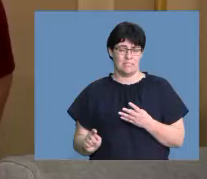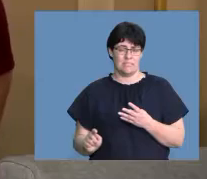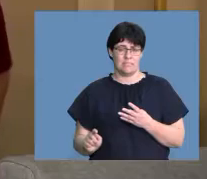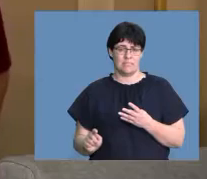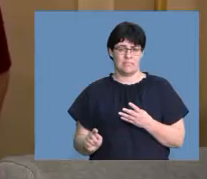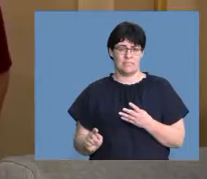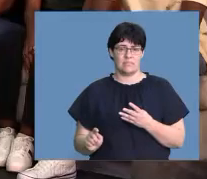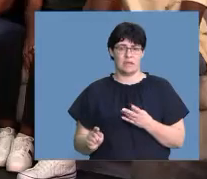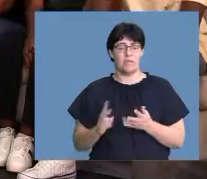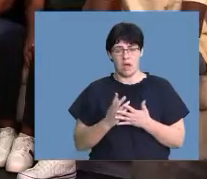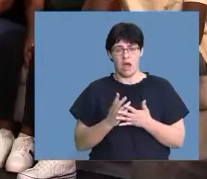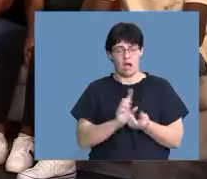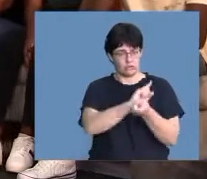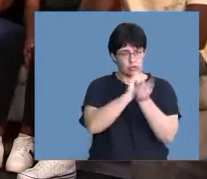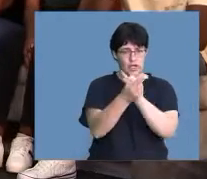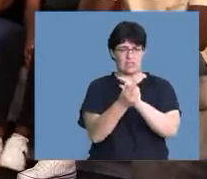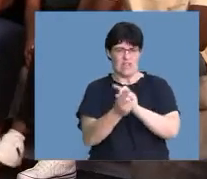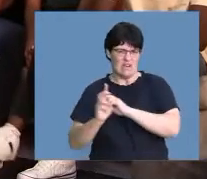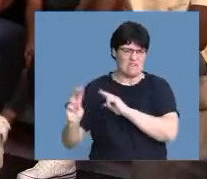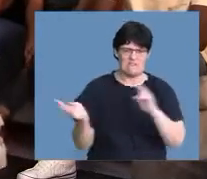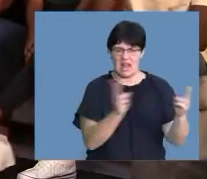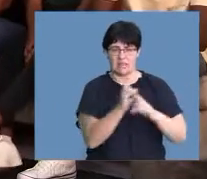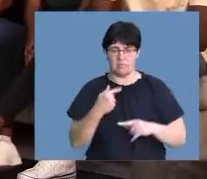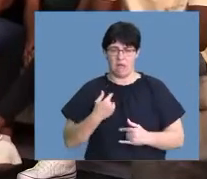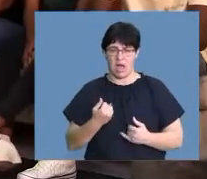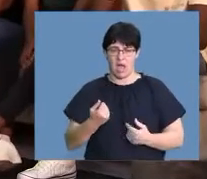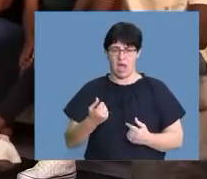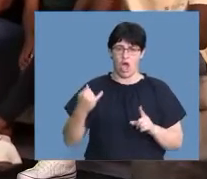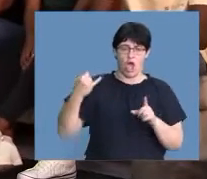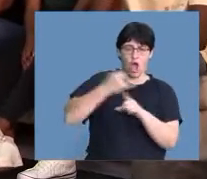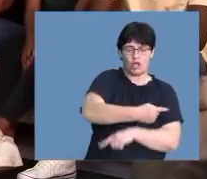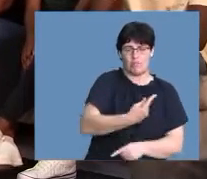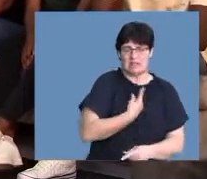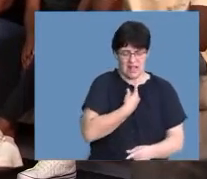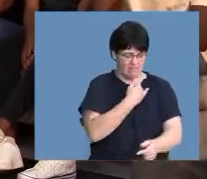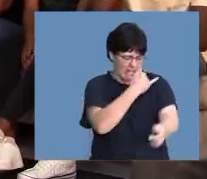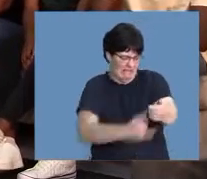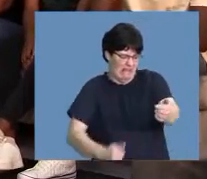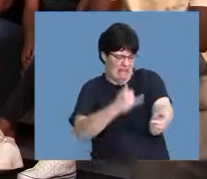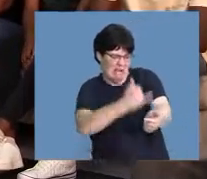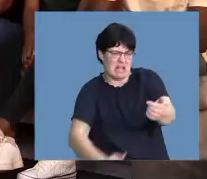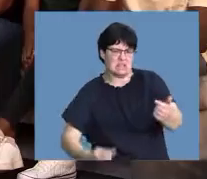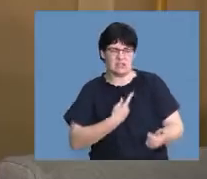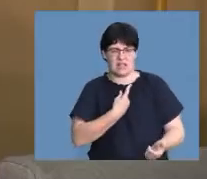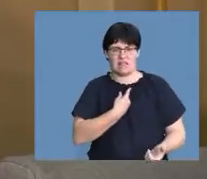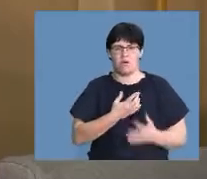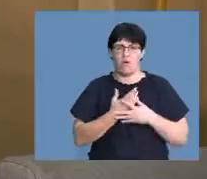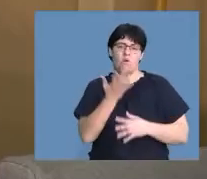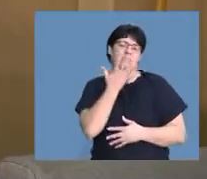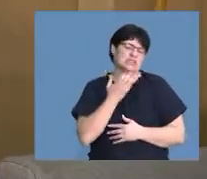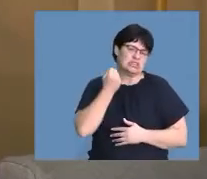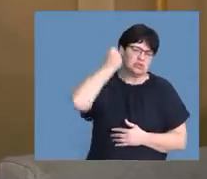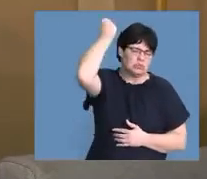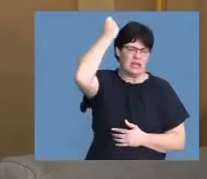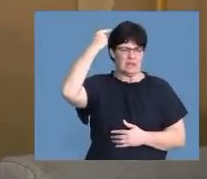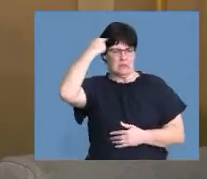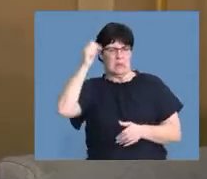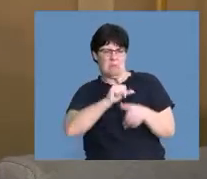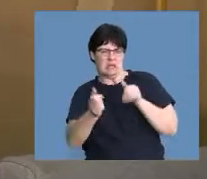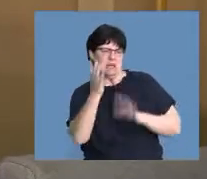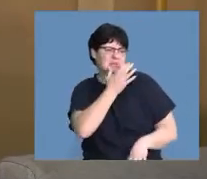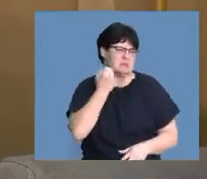turn to violence, which can be self-violence, things like cutting, even thoughts of suicide or whatever they may